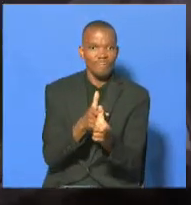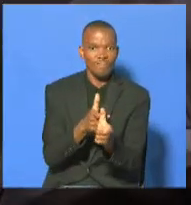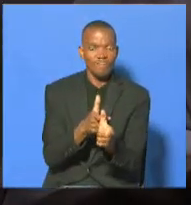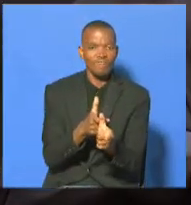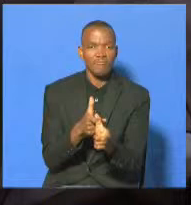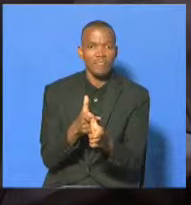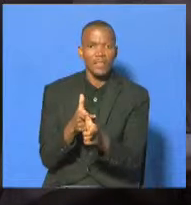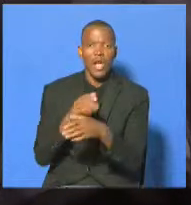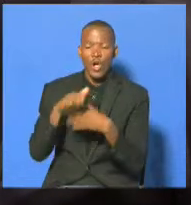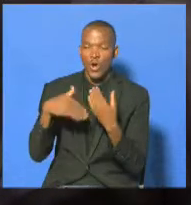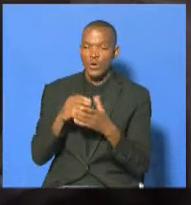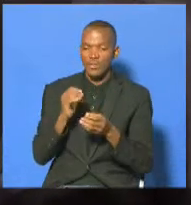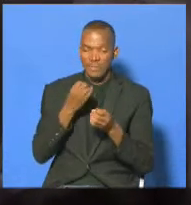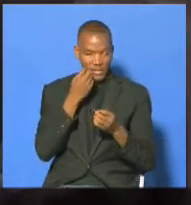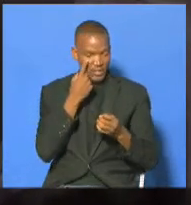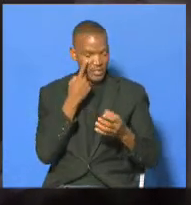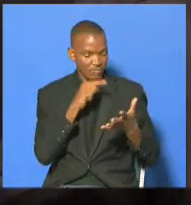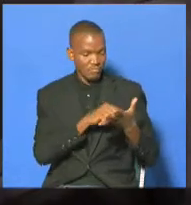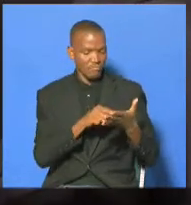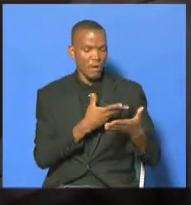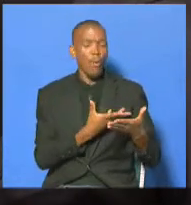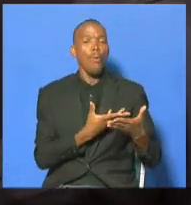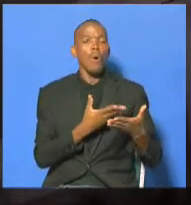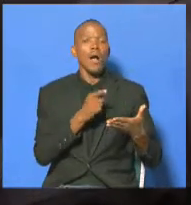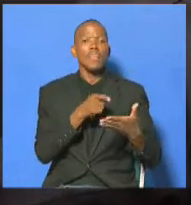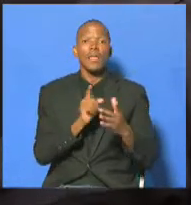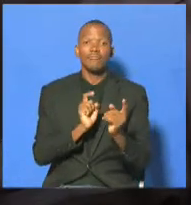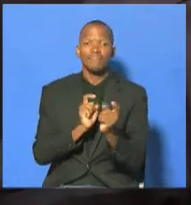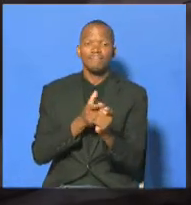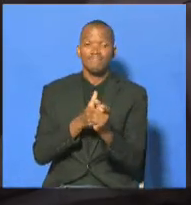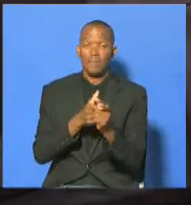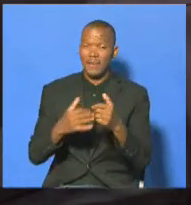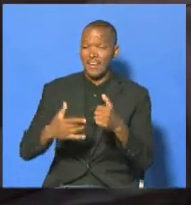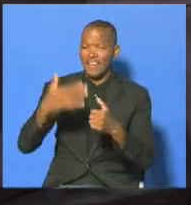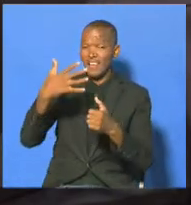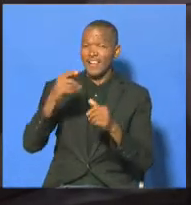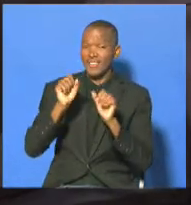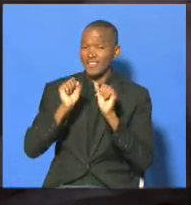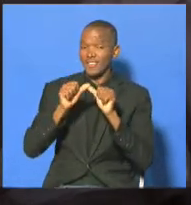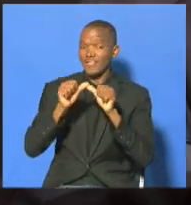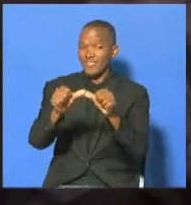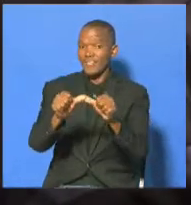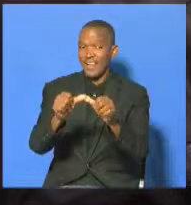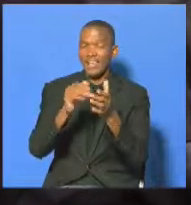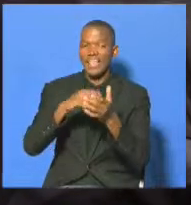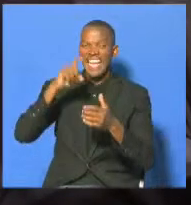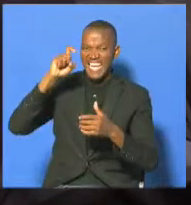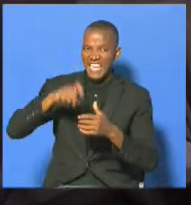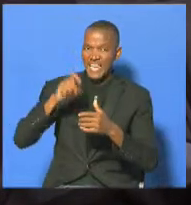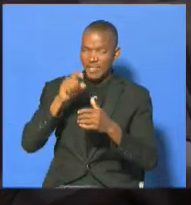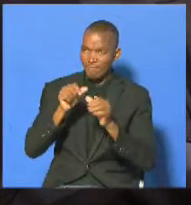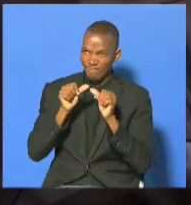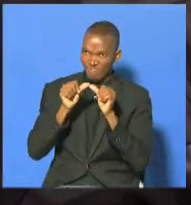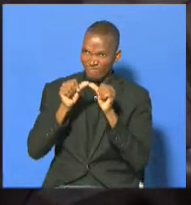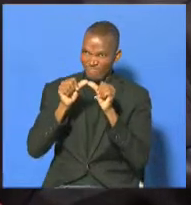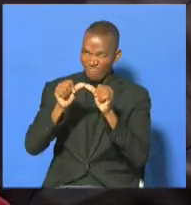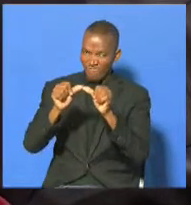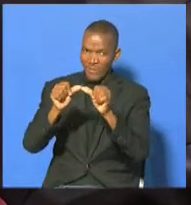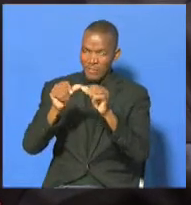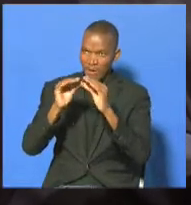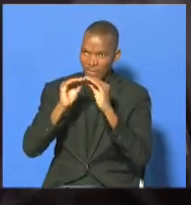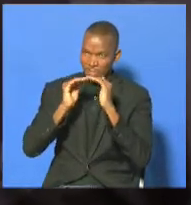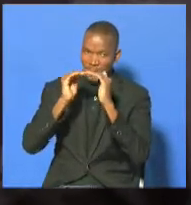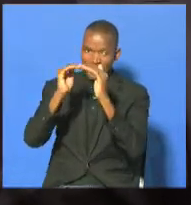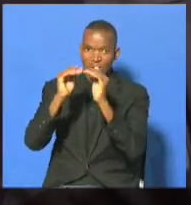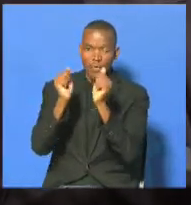You know, mathematically, the race is still on a whole lot. And we need to keep up with the pace. We need to keep up with them and